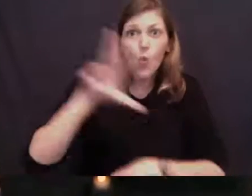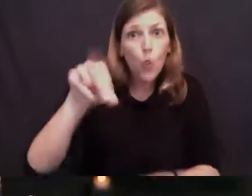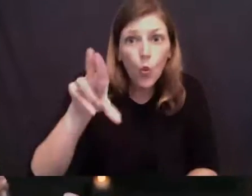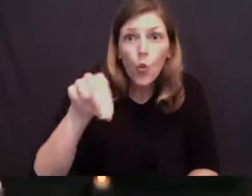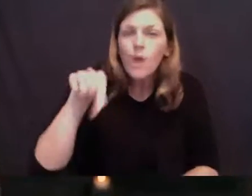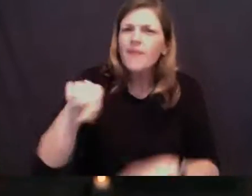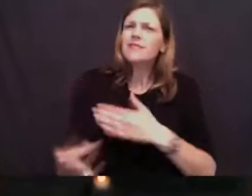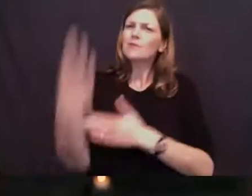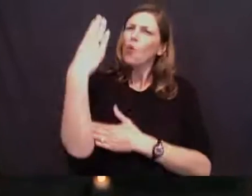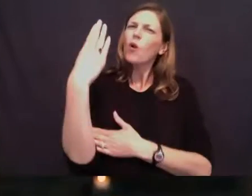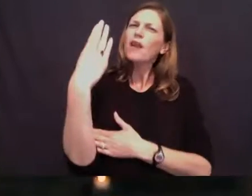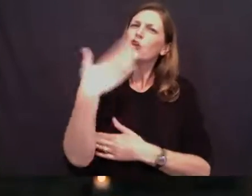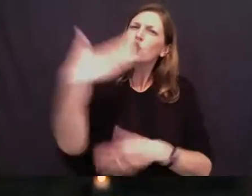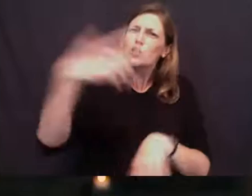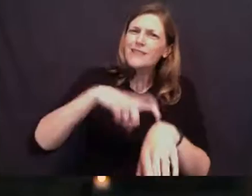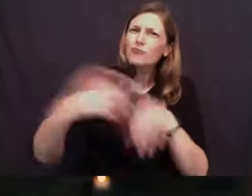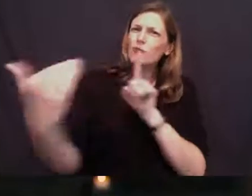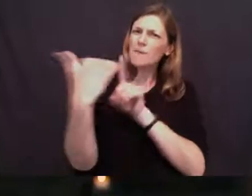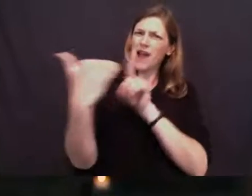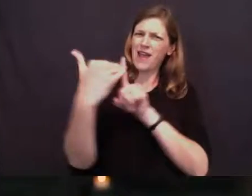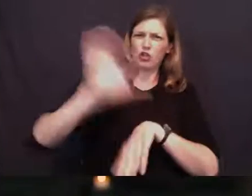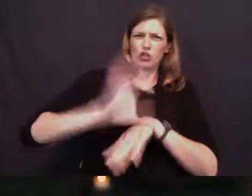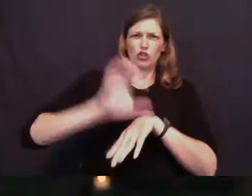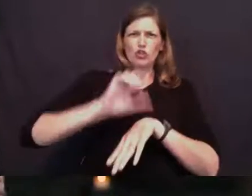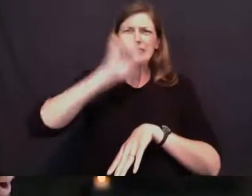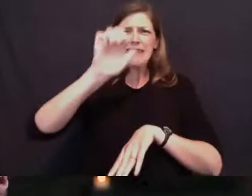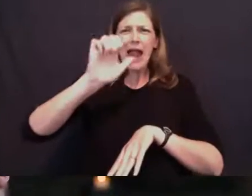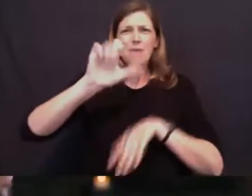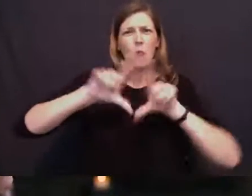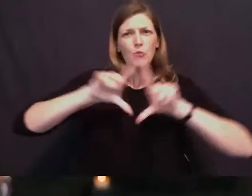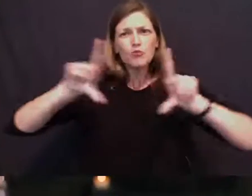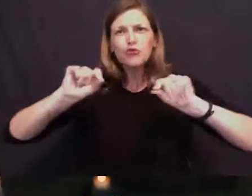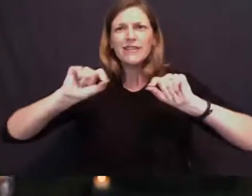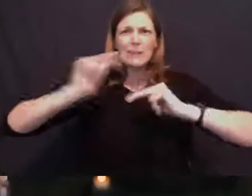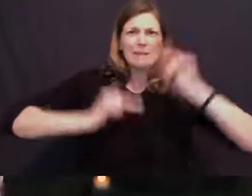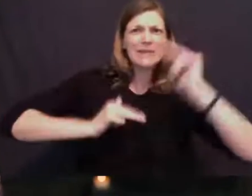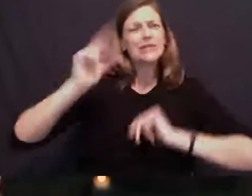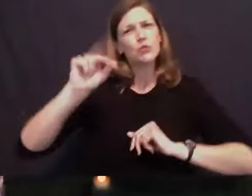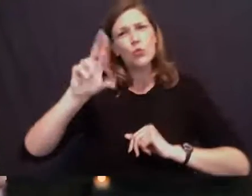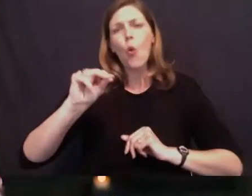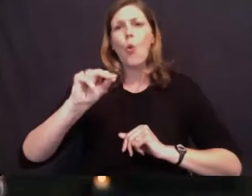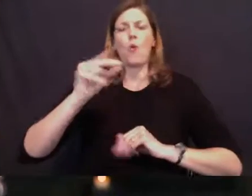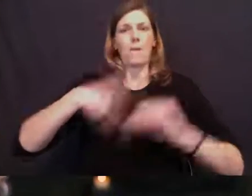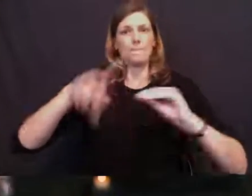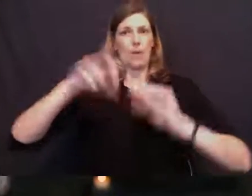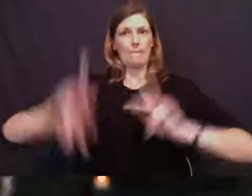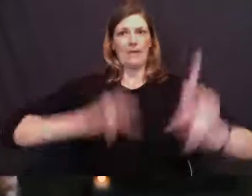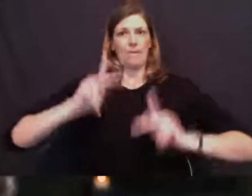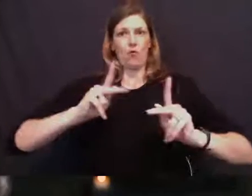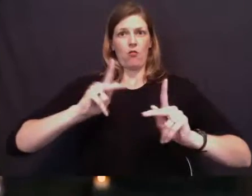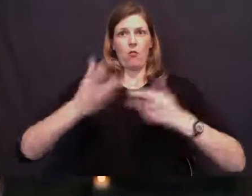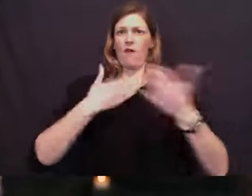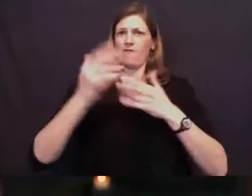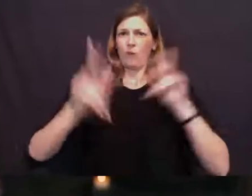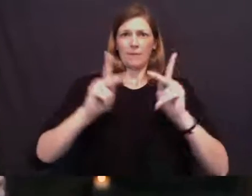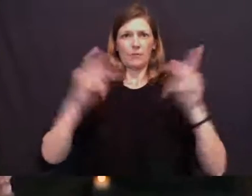awesome thing to remind ourselves. The church is not about brick and mortar, it's about people. So wherever God's people are gathered, wherever the gospel is proclaimed,